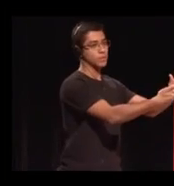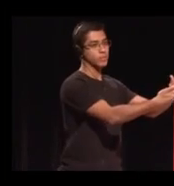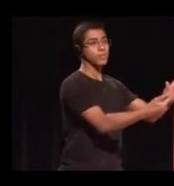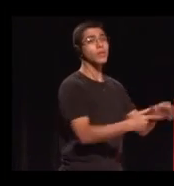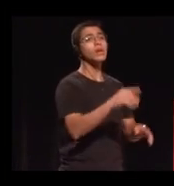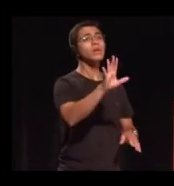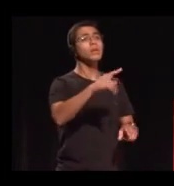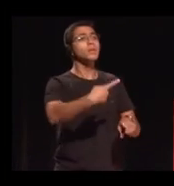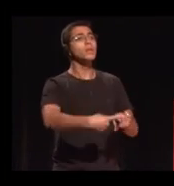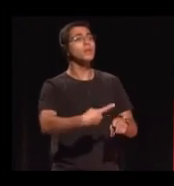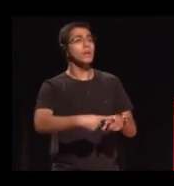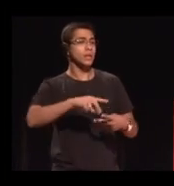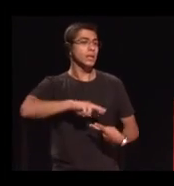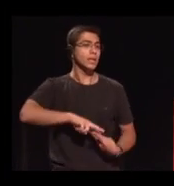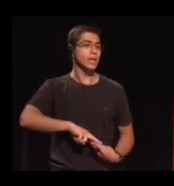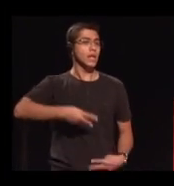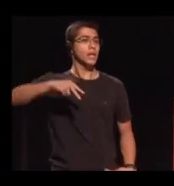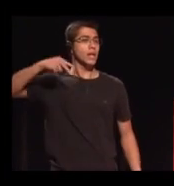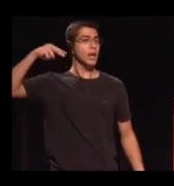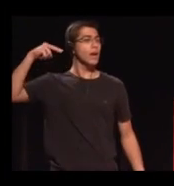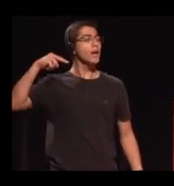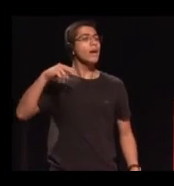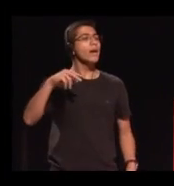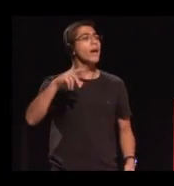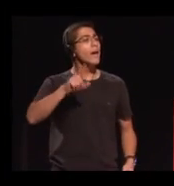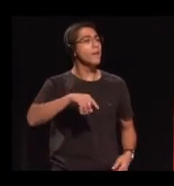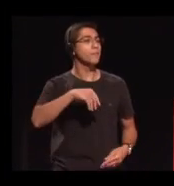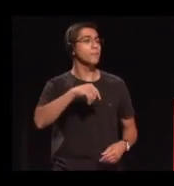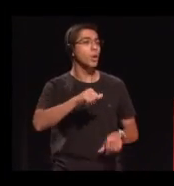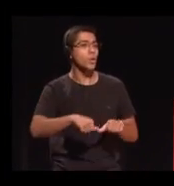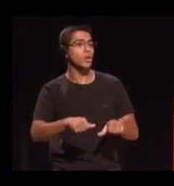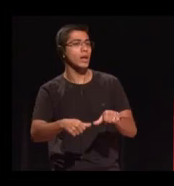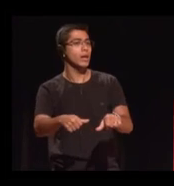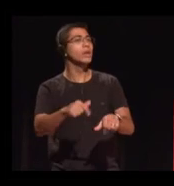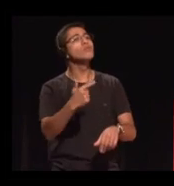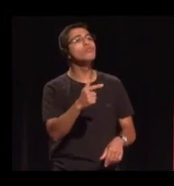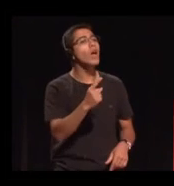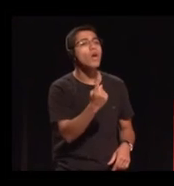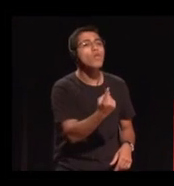true one face that you can guess from a DNA sample.